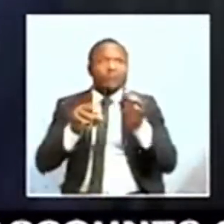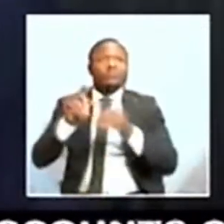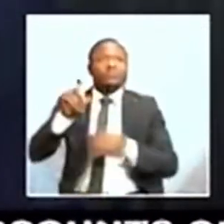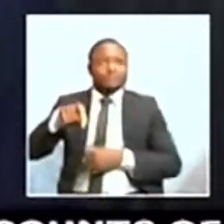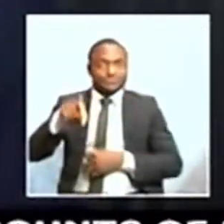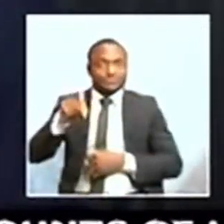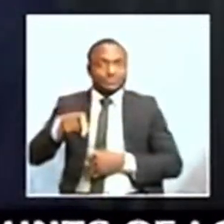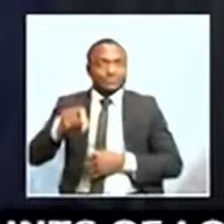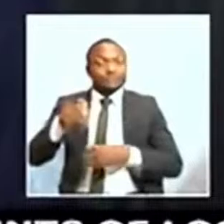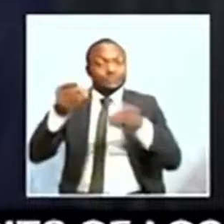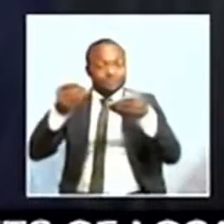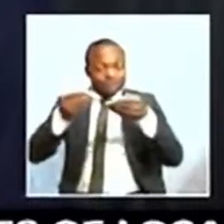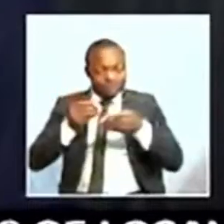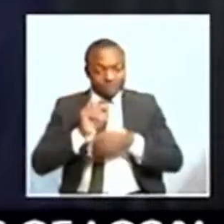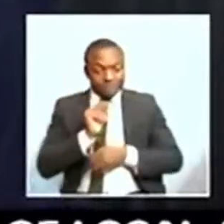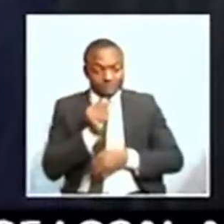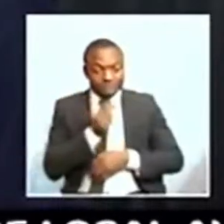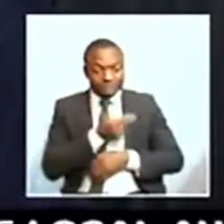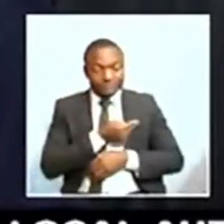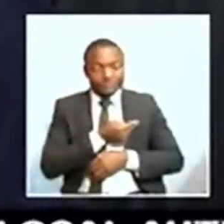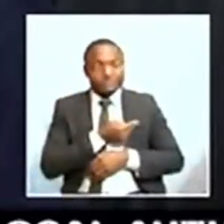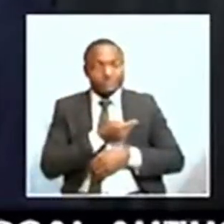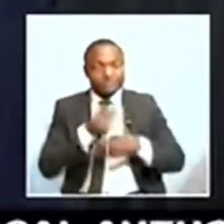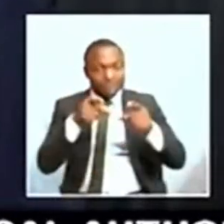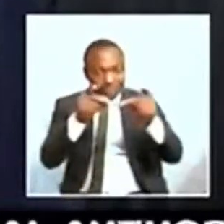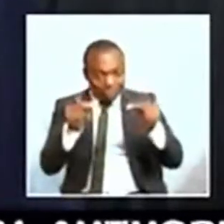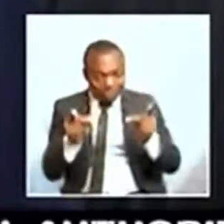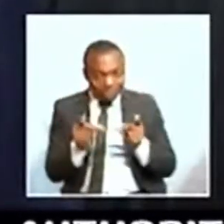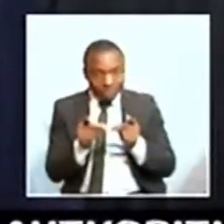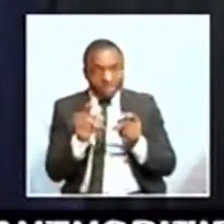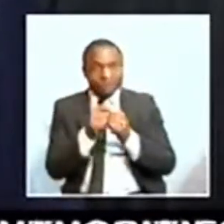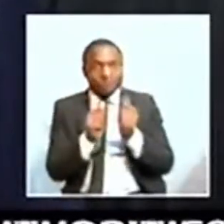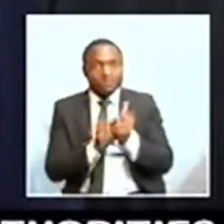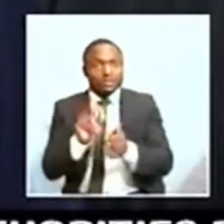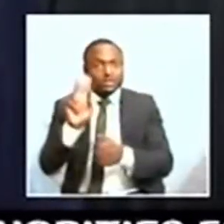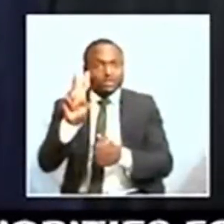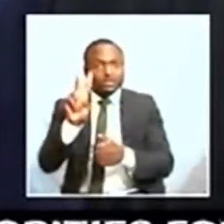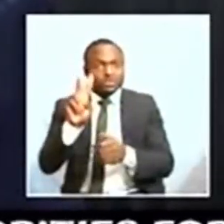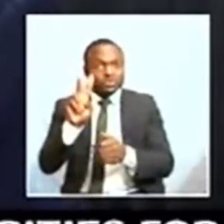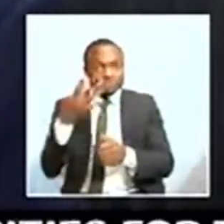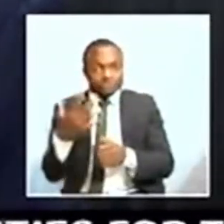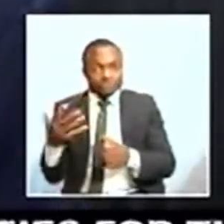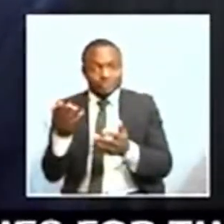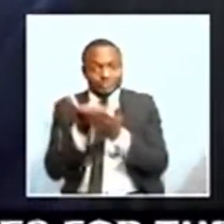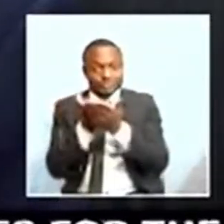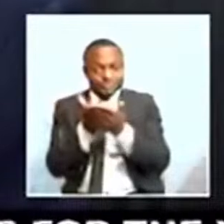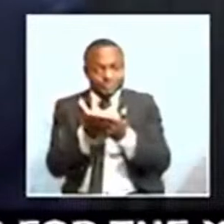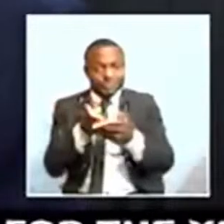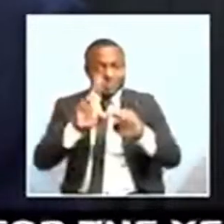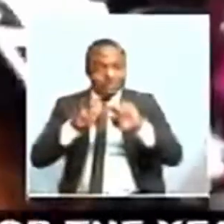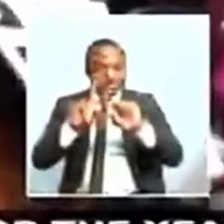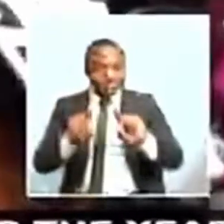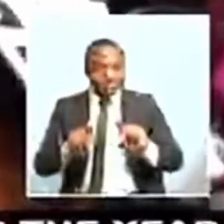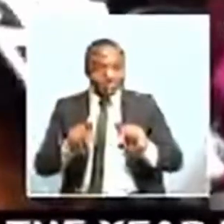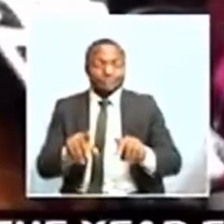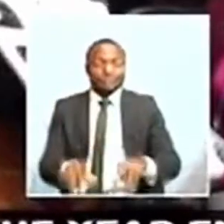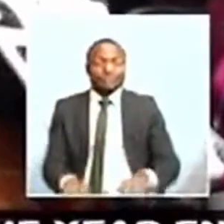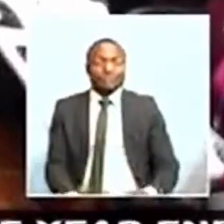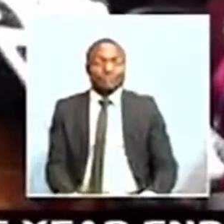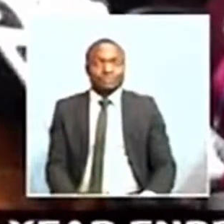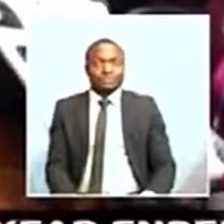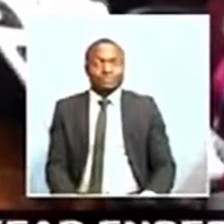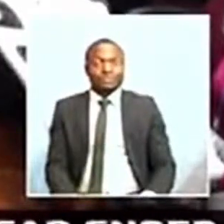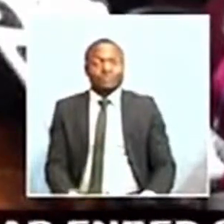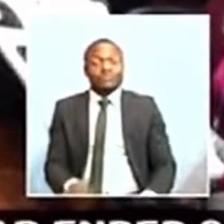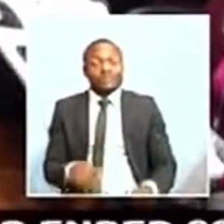to actually give us the position relating to the 2 items. I submit, sir. Thank you so much.